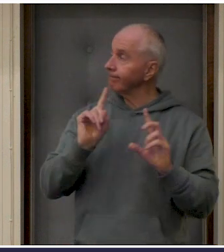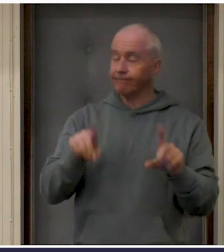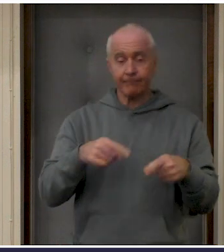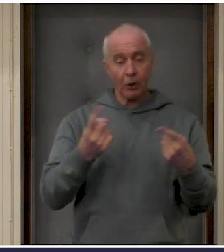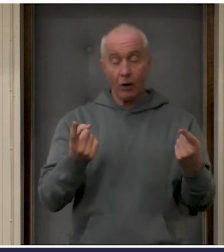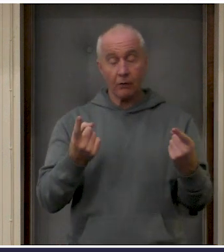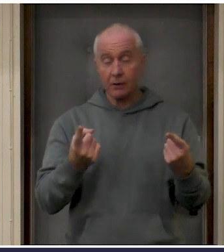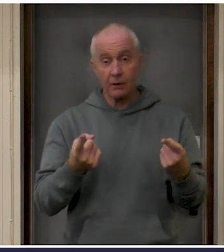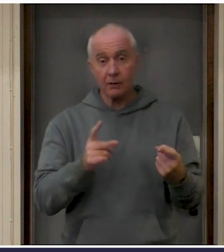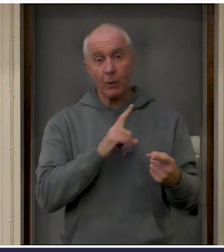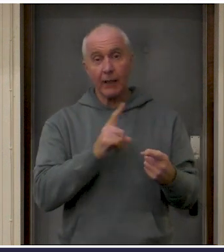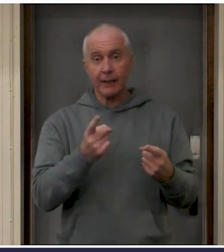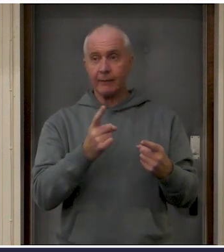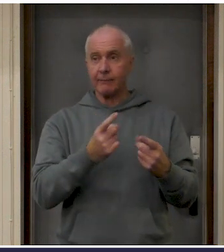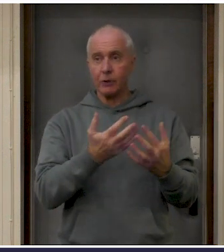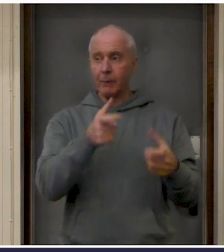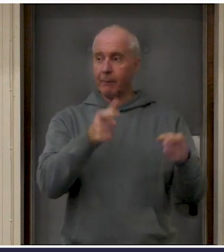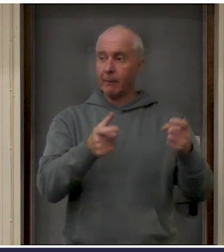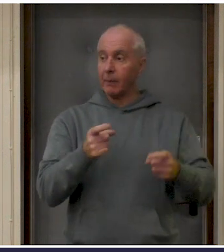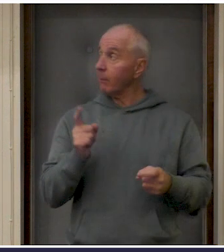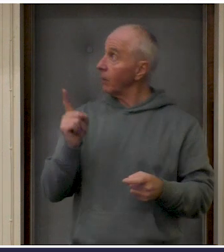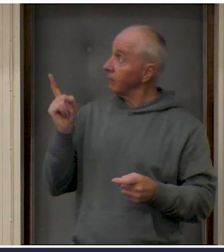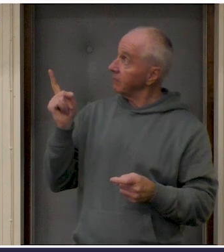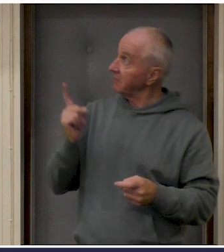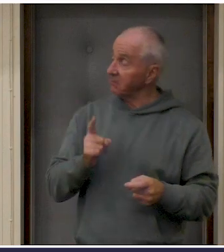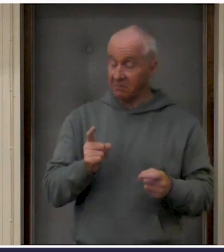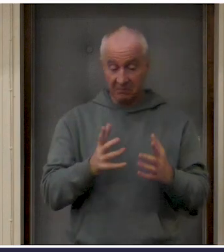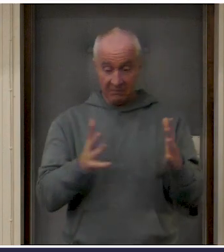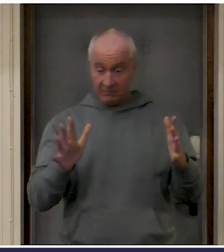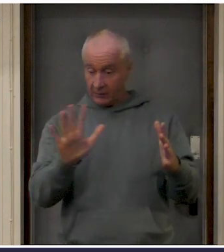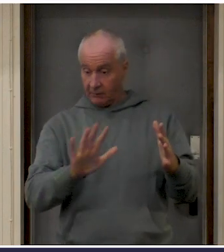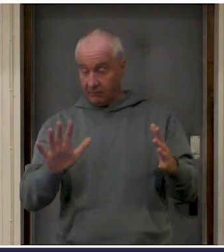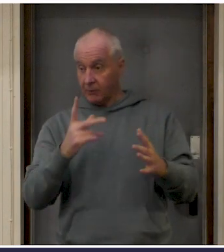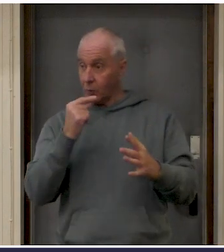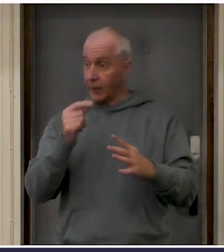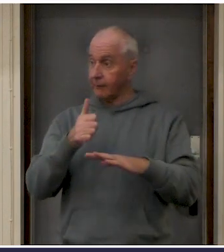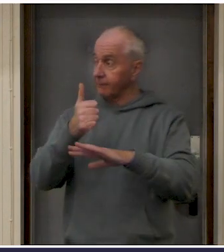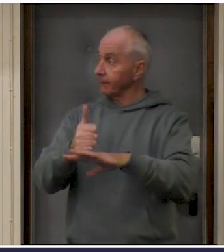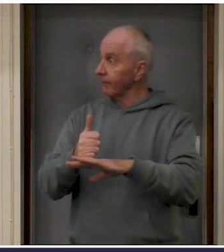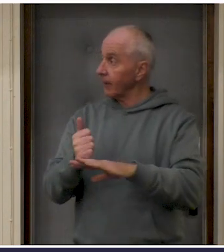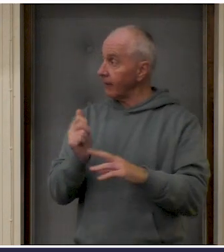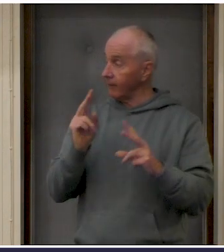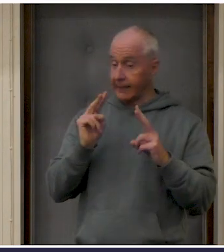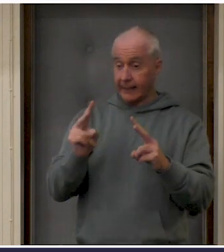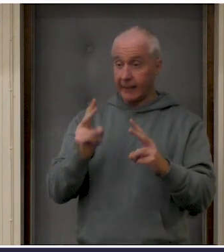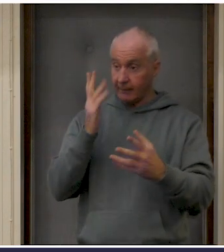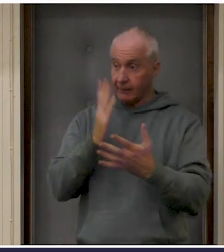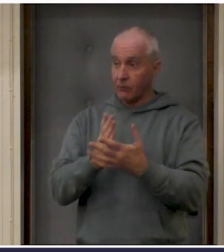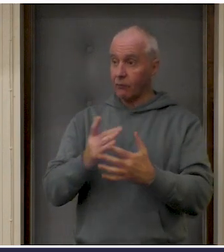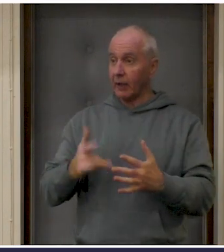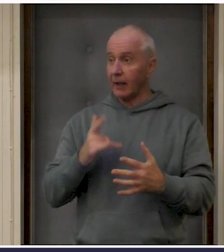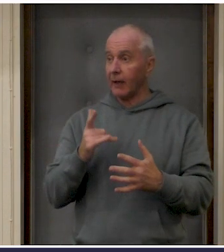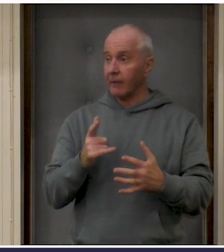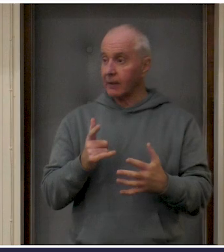but the vast majority of it, you could easily put a nuclear reactor there. If you see this place in real life, it's a genuine